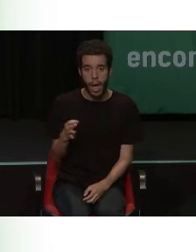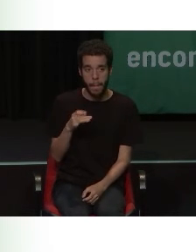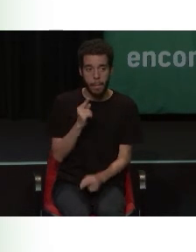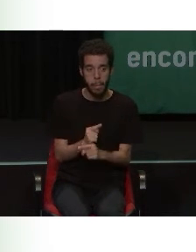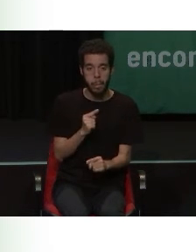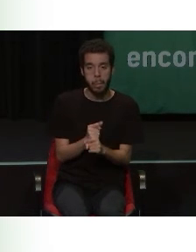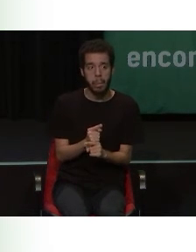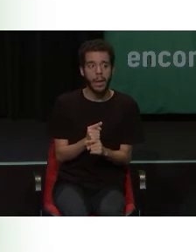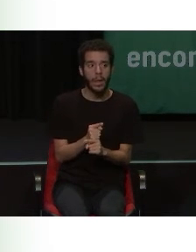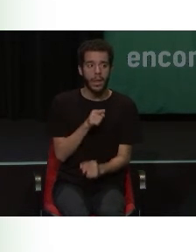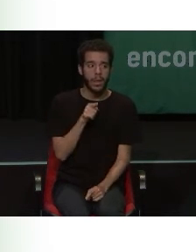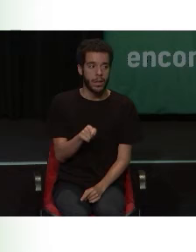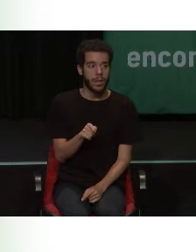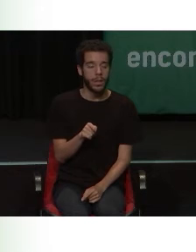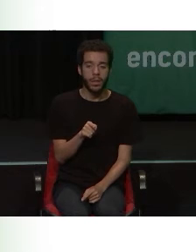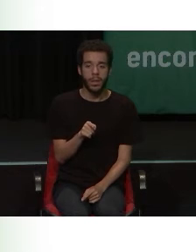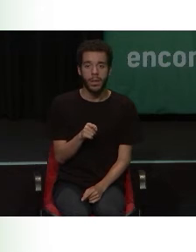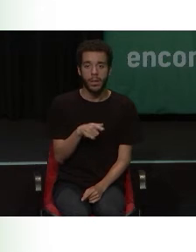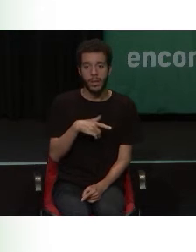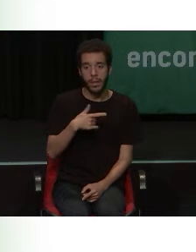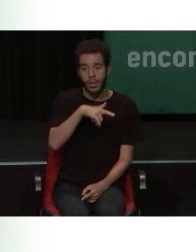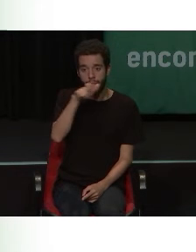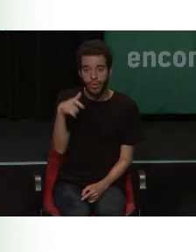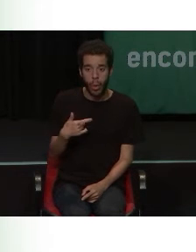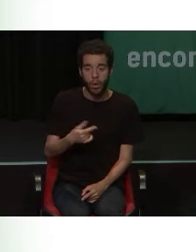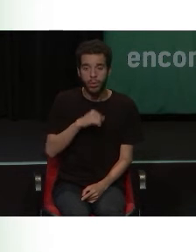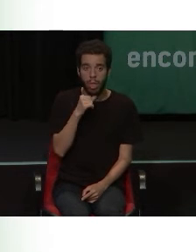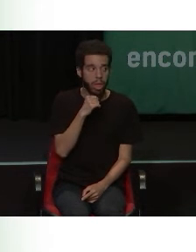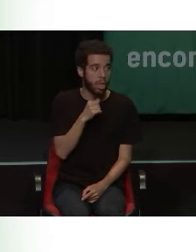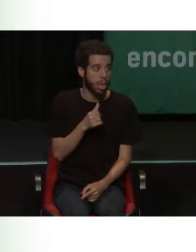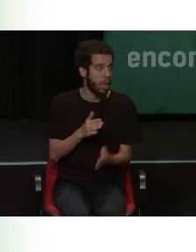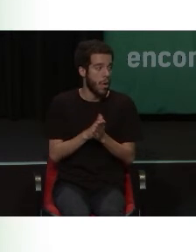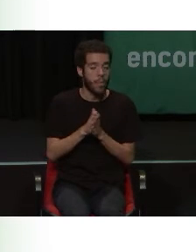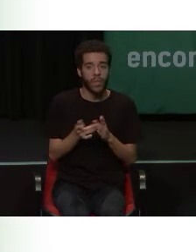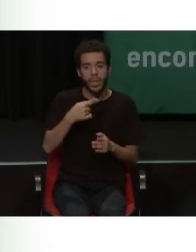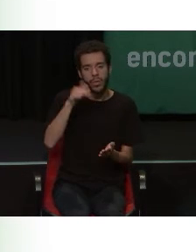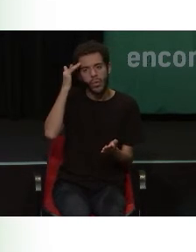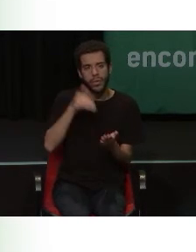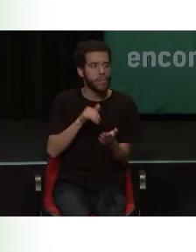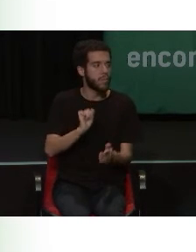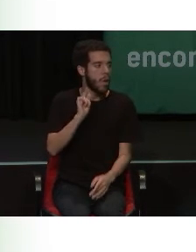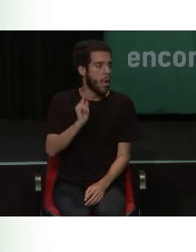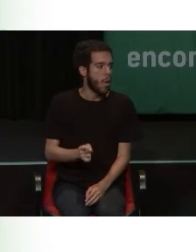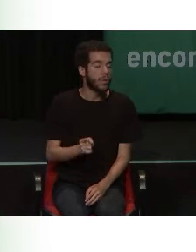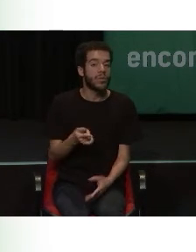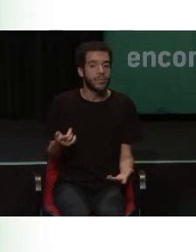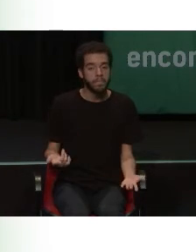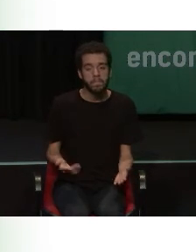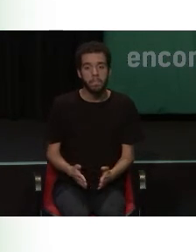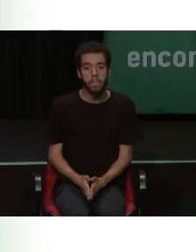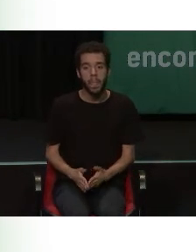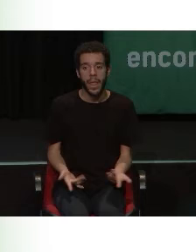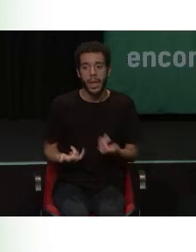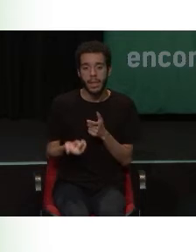this type of apps pelos cidadãos em by geral. the citizens in Chegamos à general. conclusão So we concluded that que as